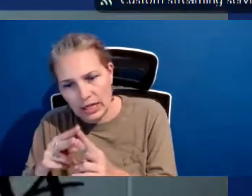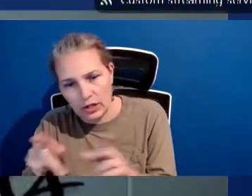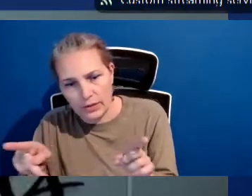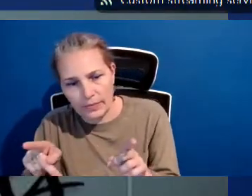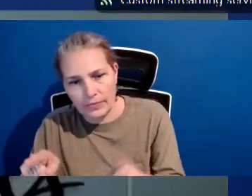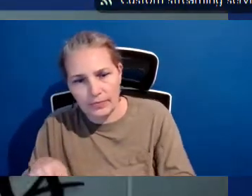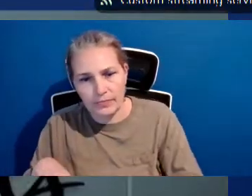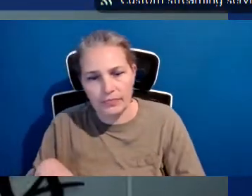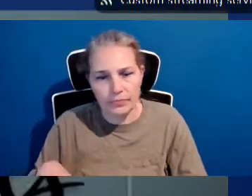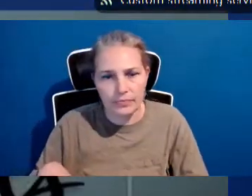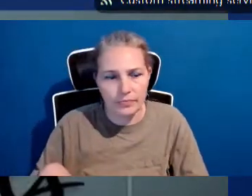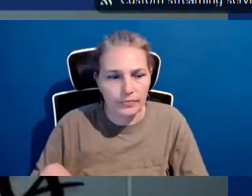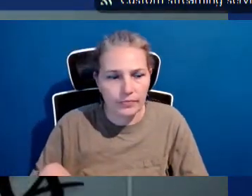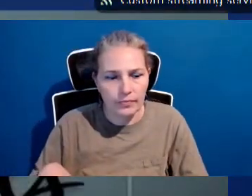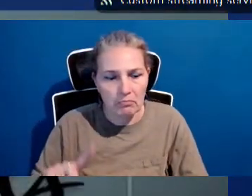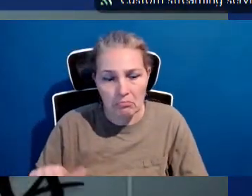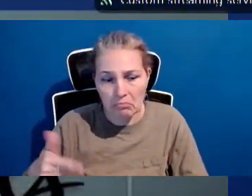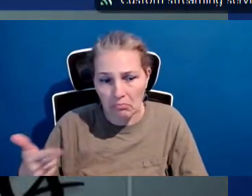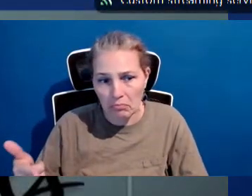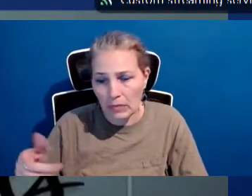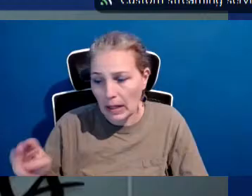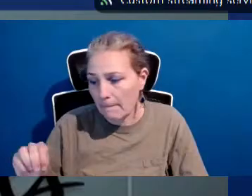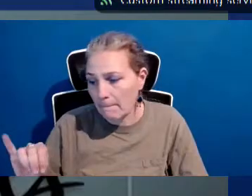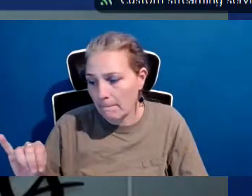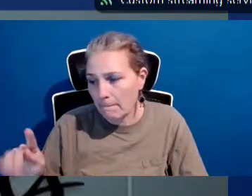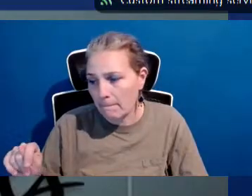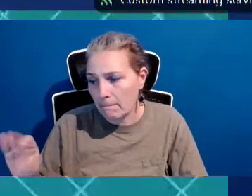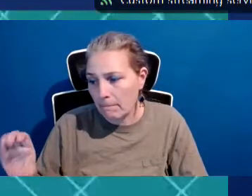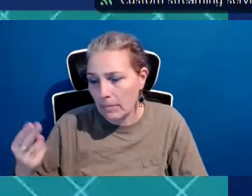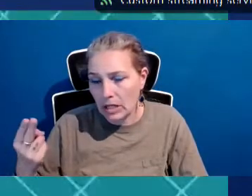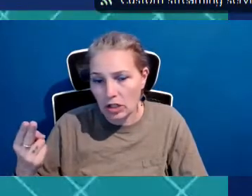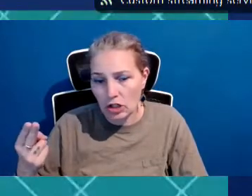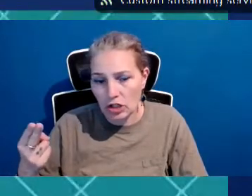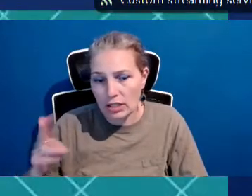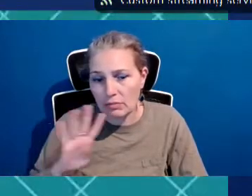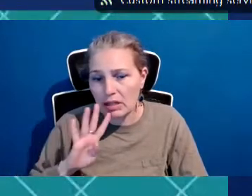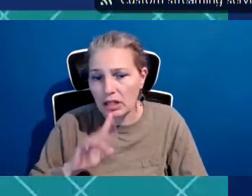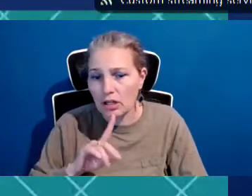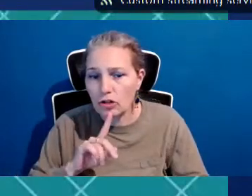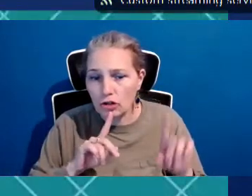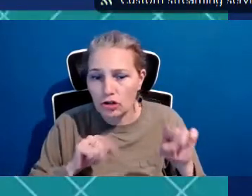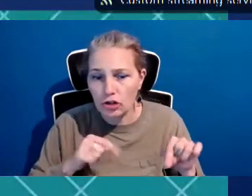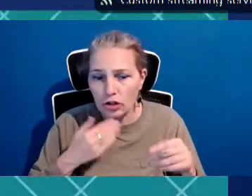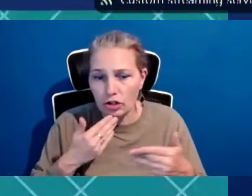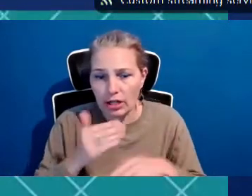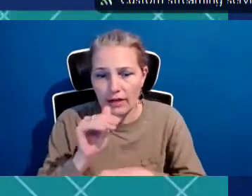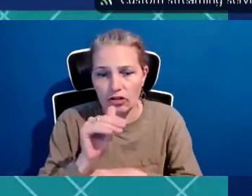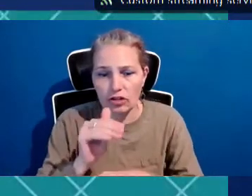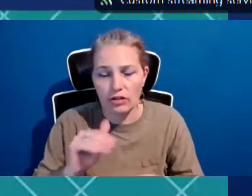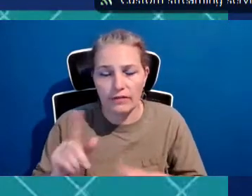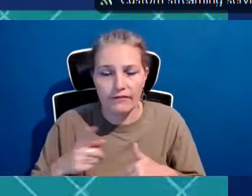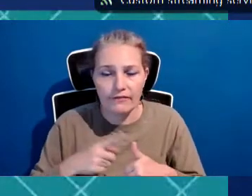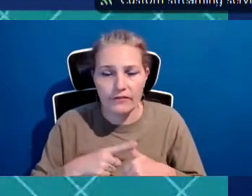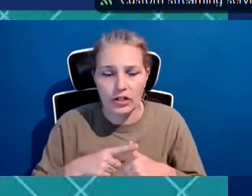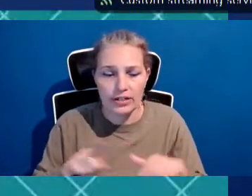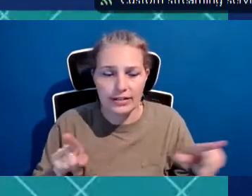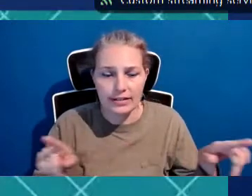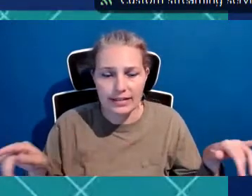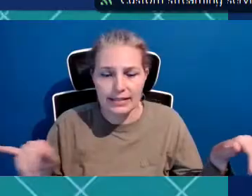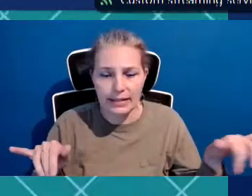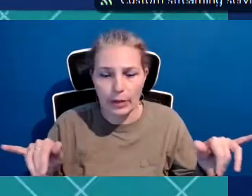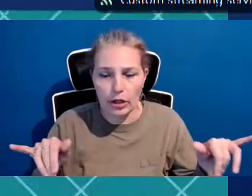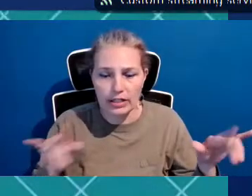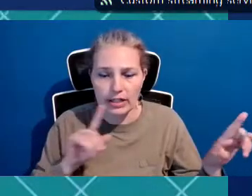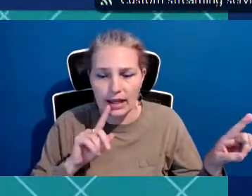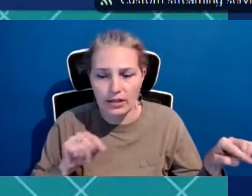Mitch, you want to try taking that one first, or? Yeah, sure. Good afternoon. Well, first of all, similar to the